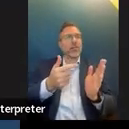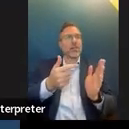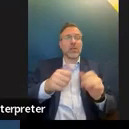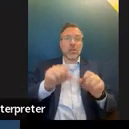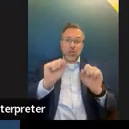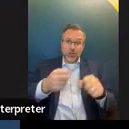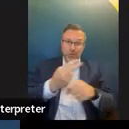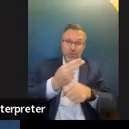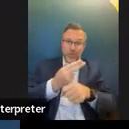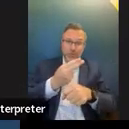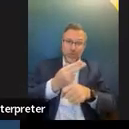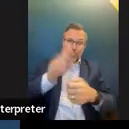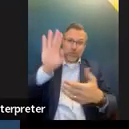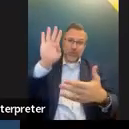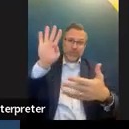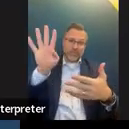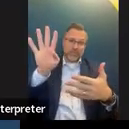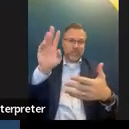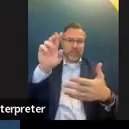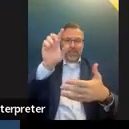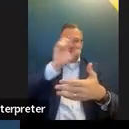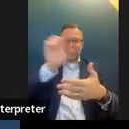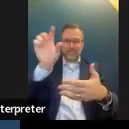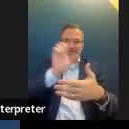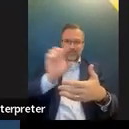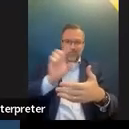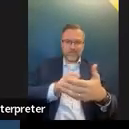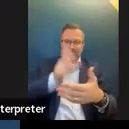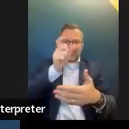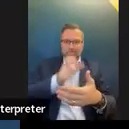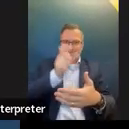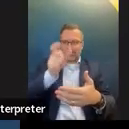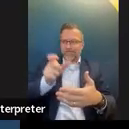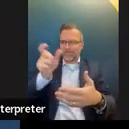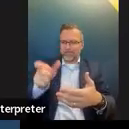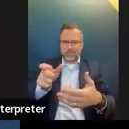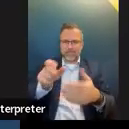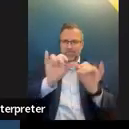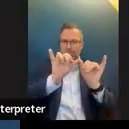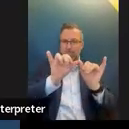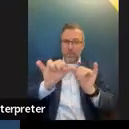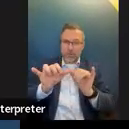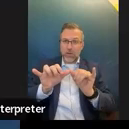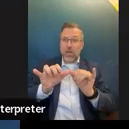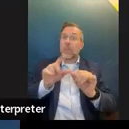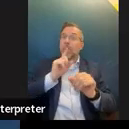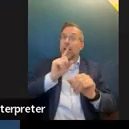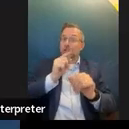rubric. Make sure you attach it to the IEP and make sure that